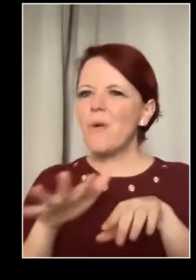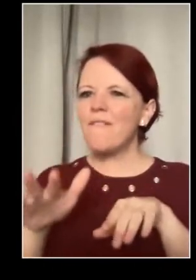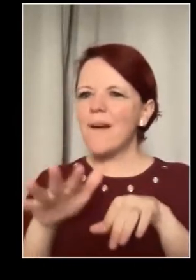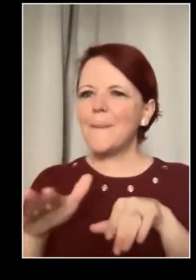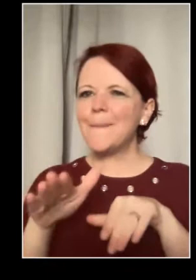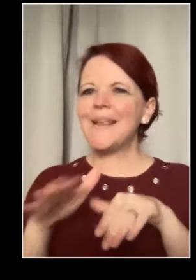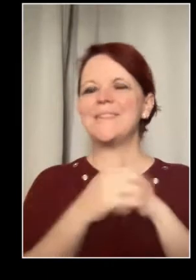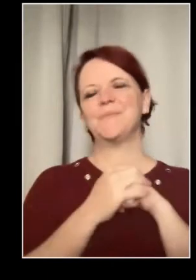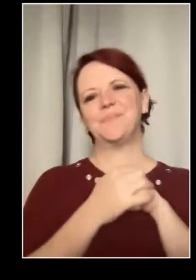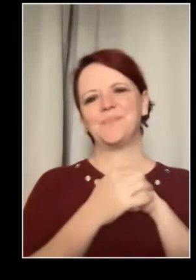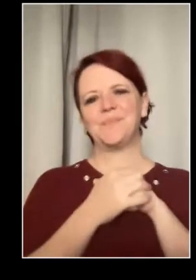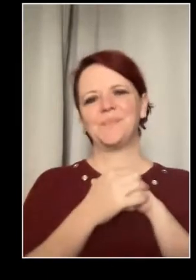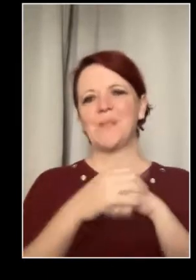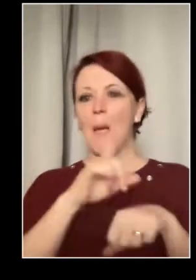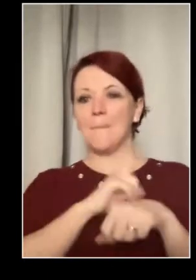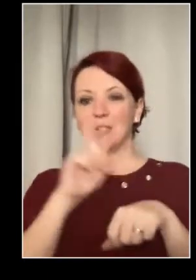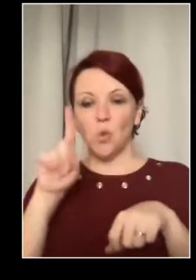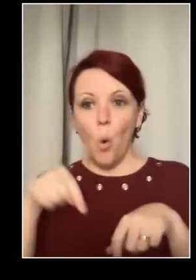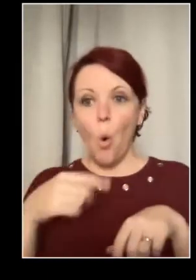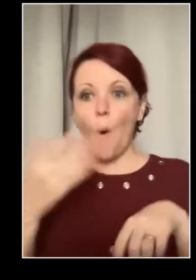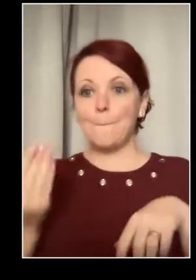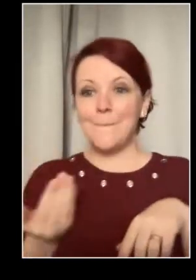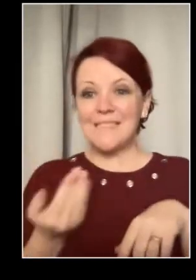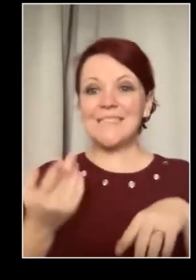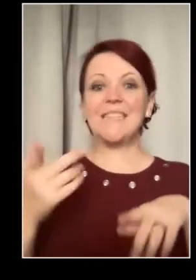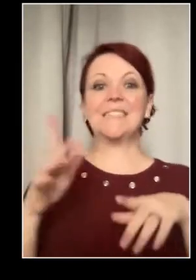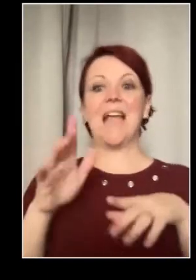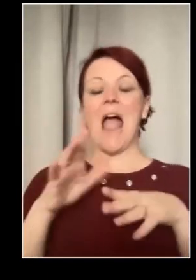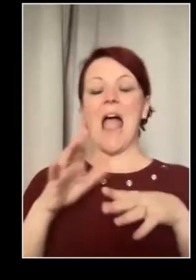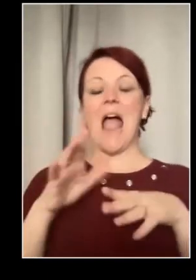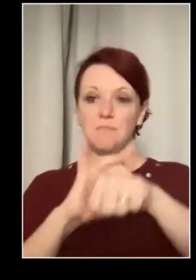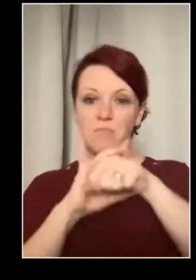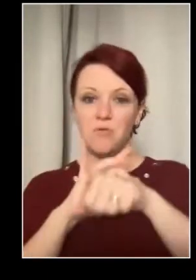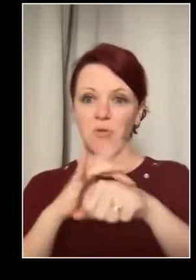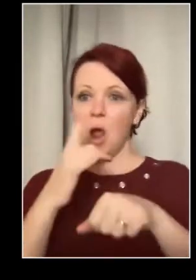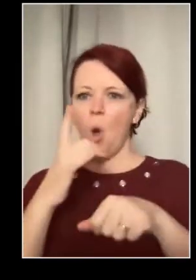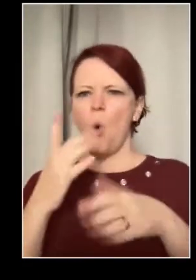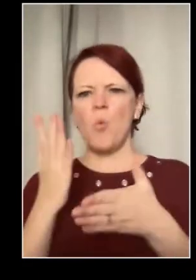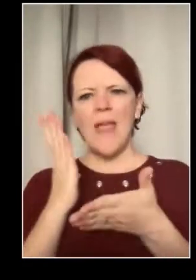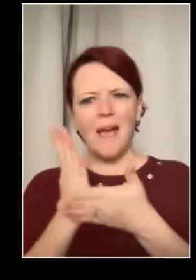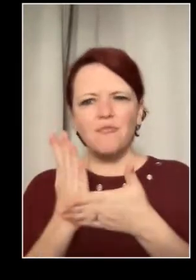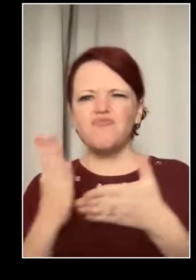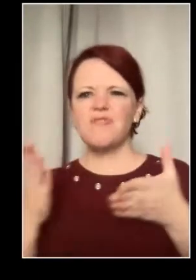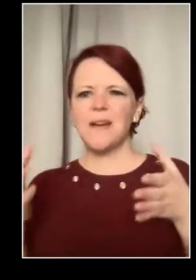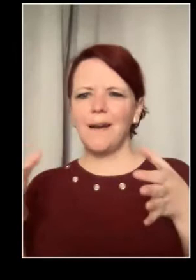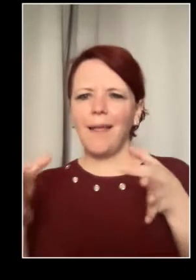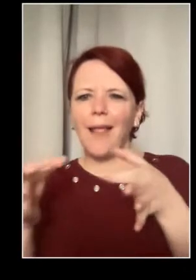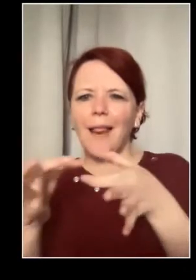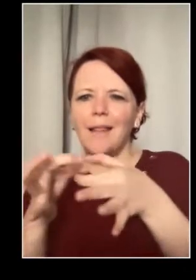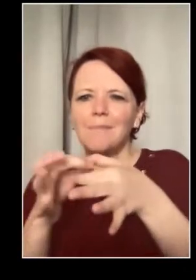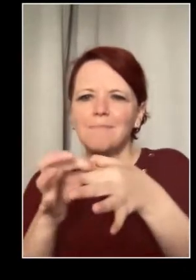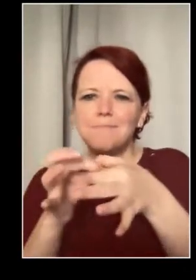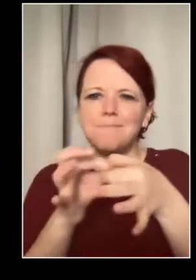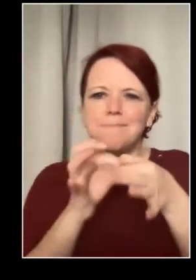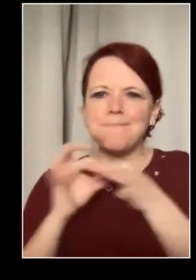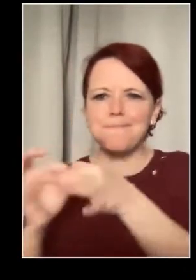and apprentice who joins us. We are able to have a truly unified network, a network that continues to push the message of